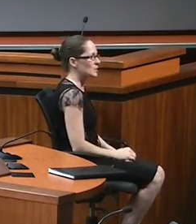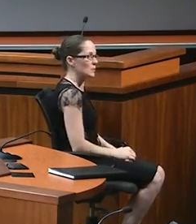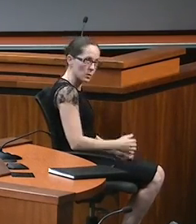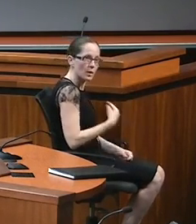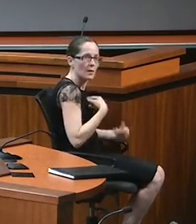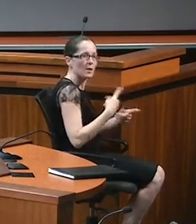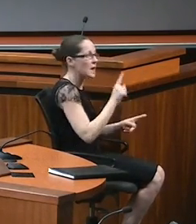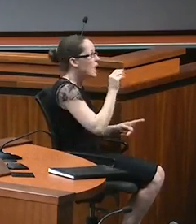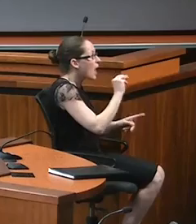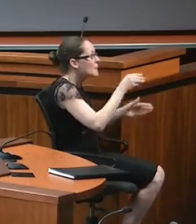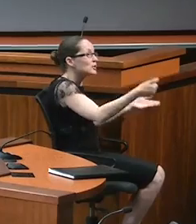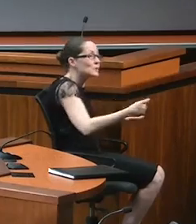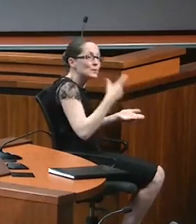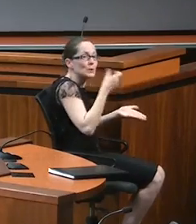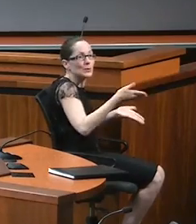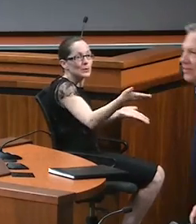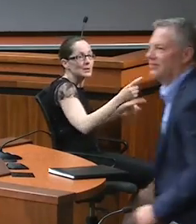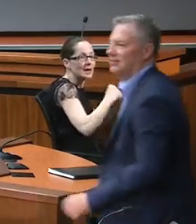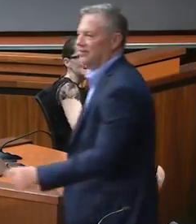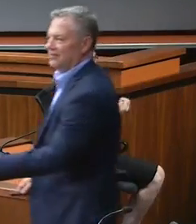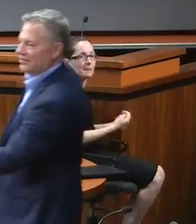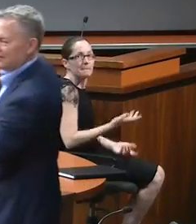introduce the team members. Tom?